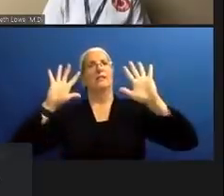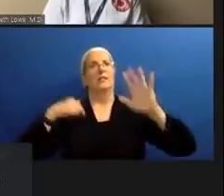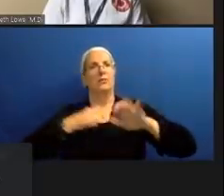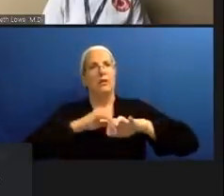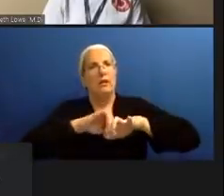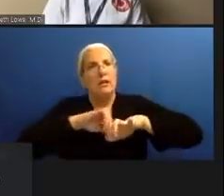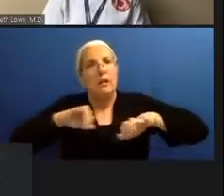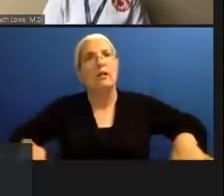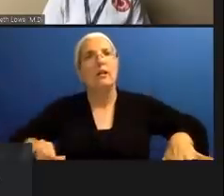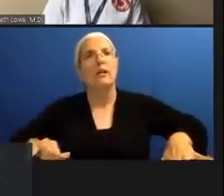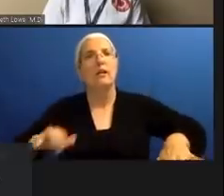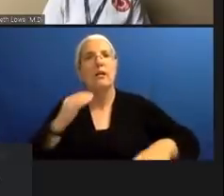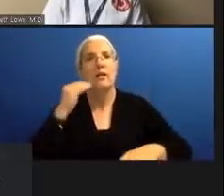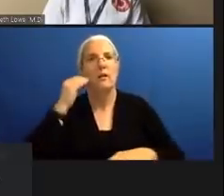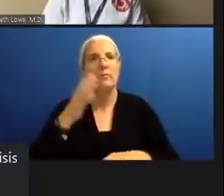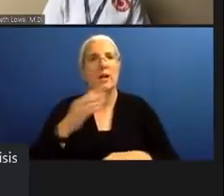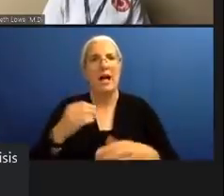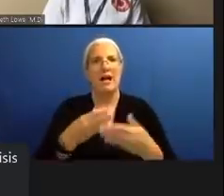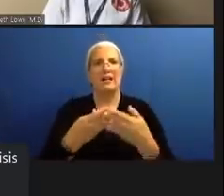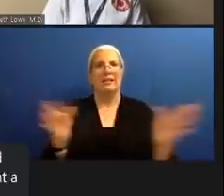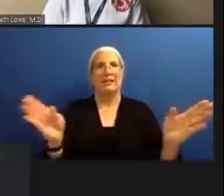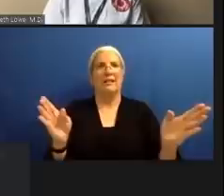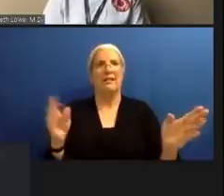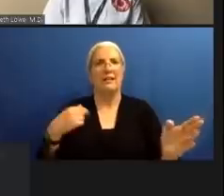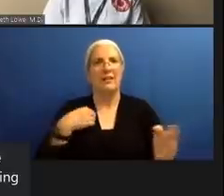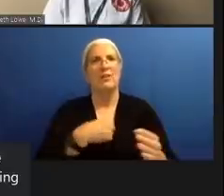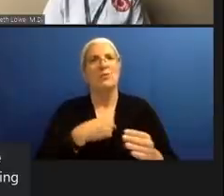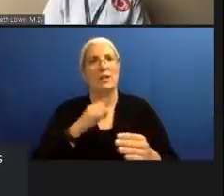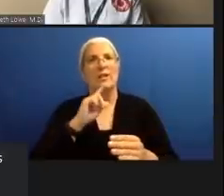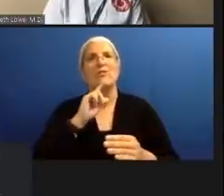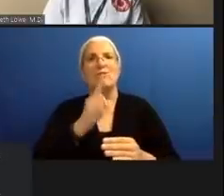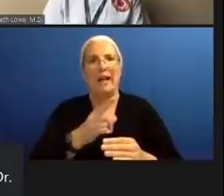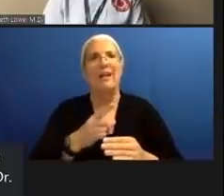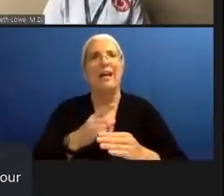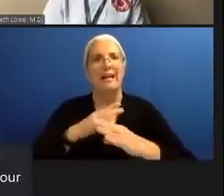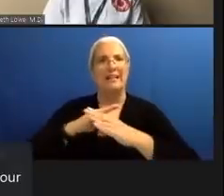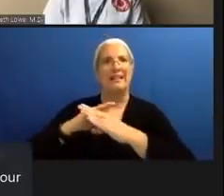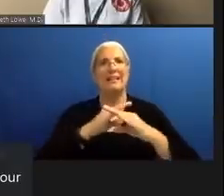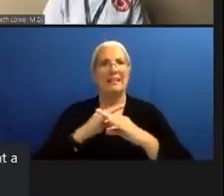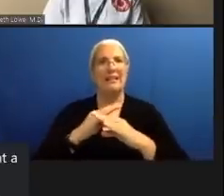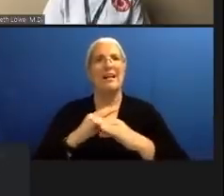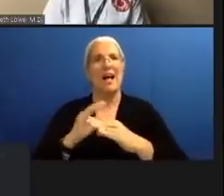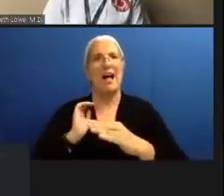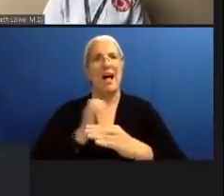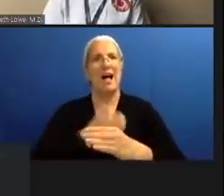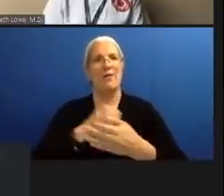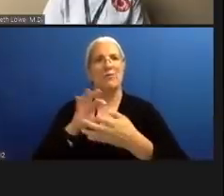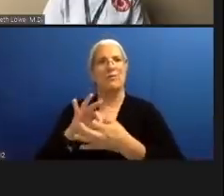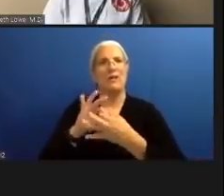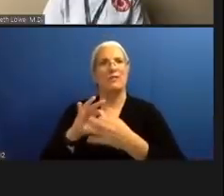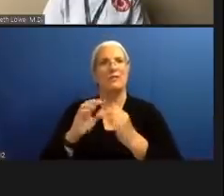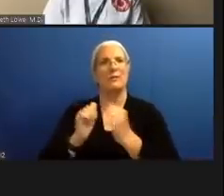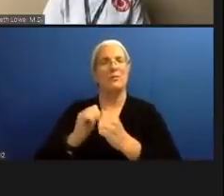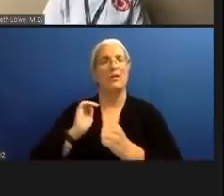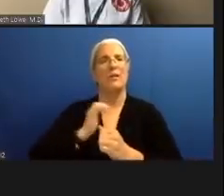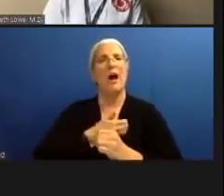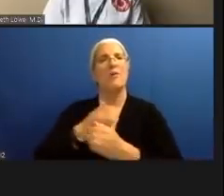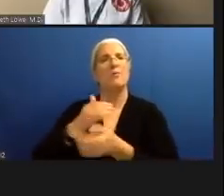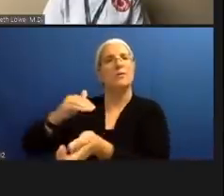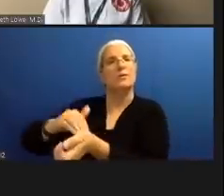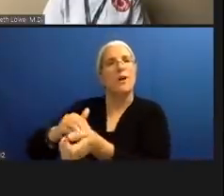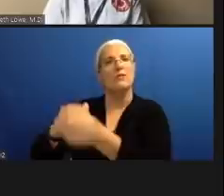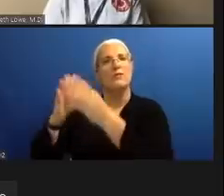partnerships with our healthcare providers, as Doctors Millard and Lowe have talked about. But it is now becoming more and more routine